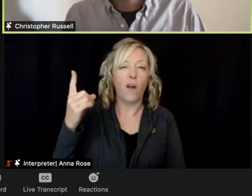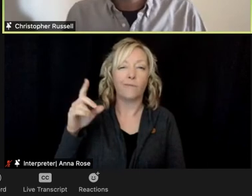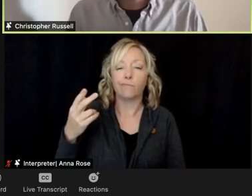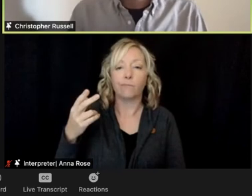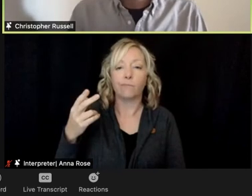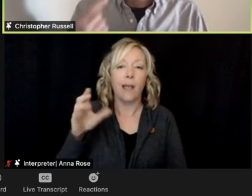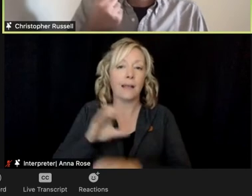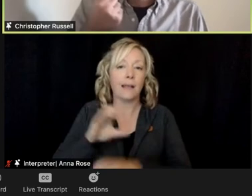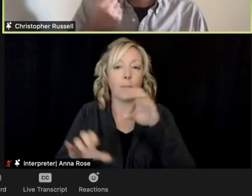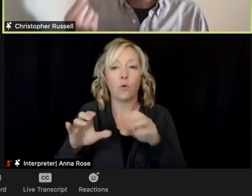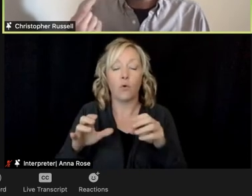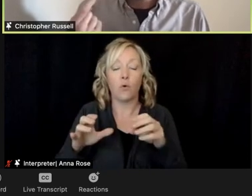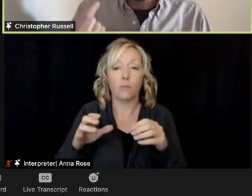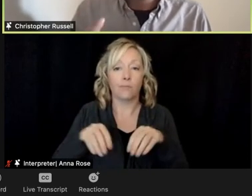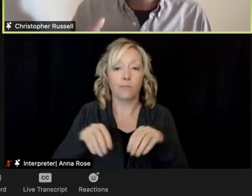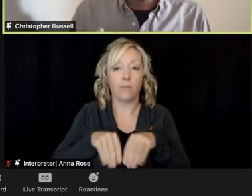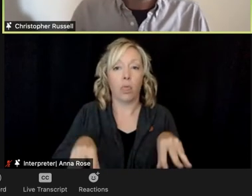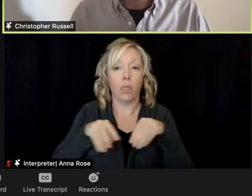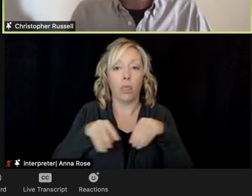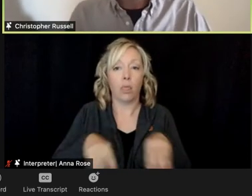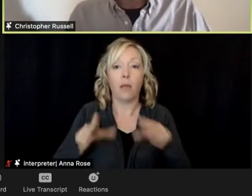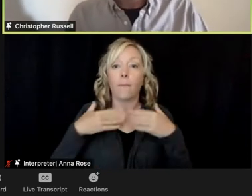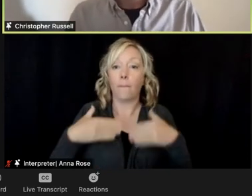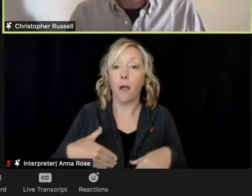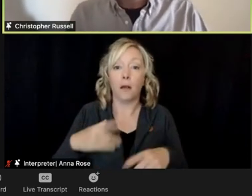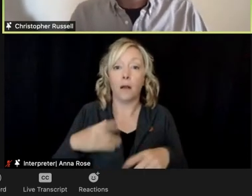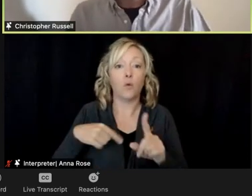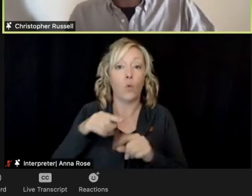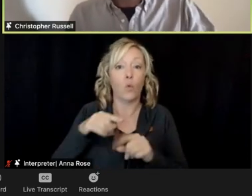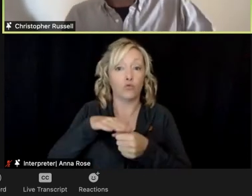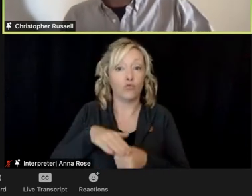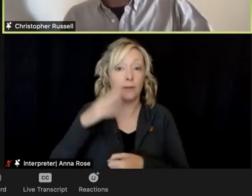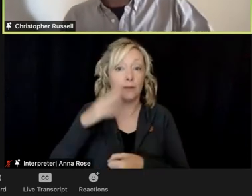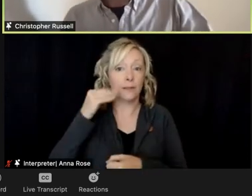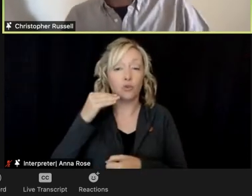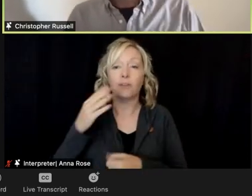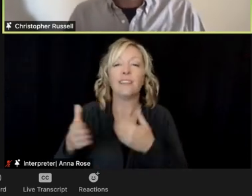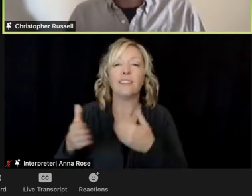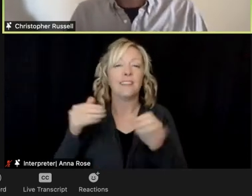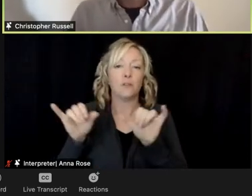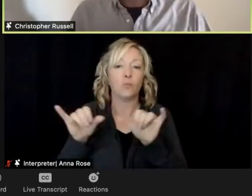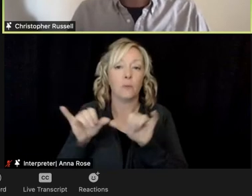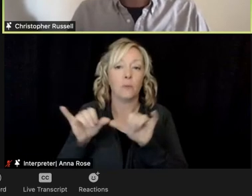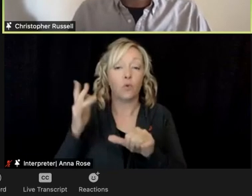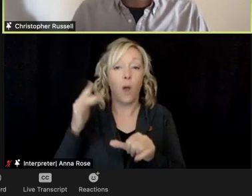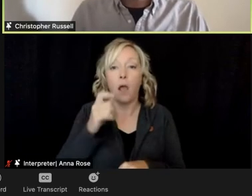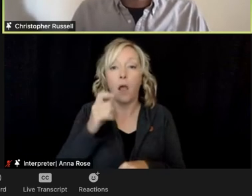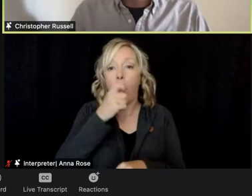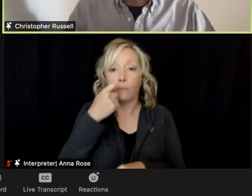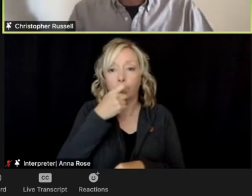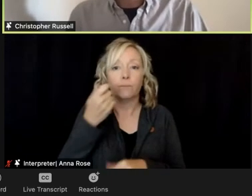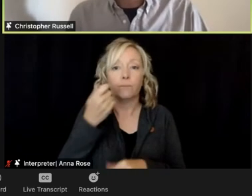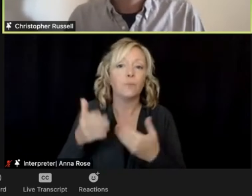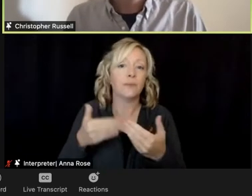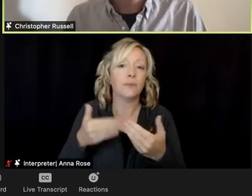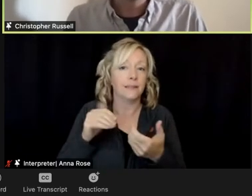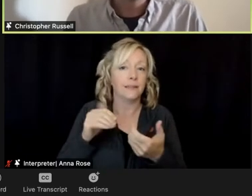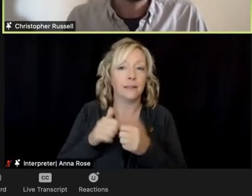is very easy to measure just with a little cotton swab of saliva inside the cheek. So it's a good way to kind of get a gauge on